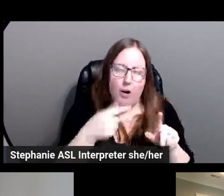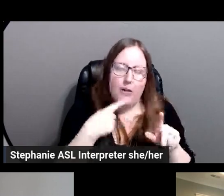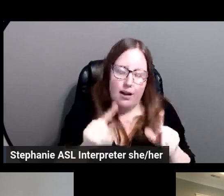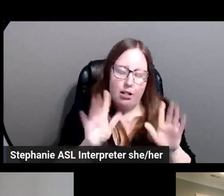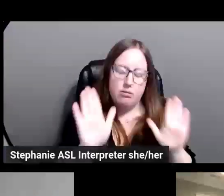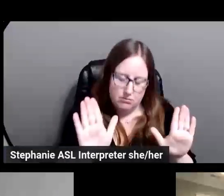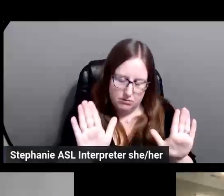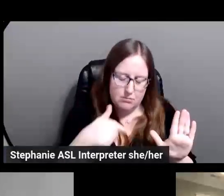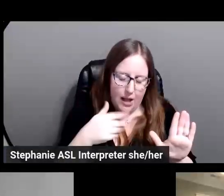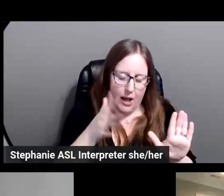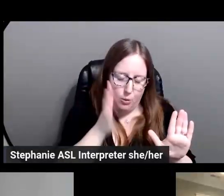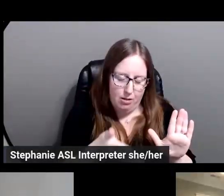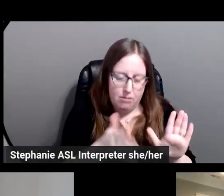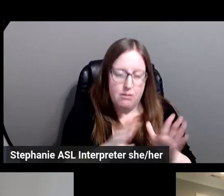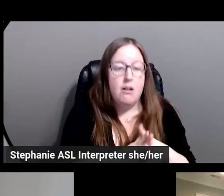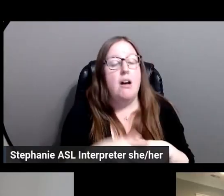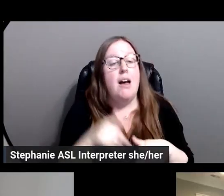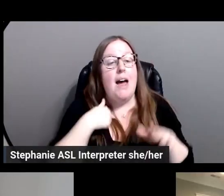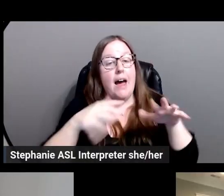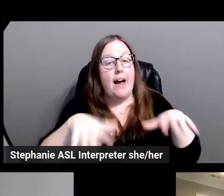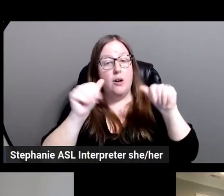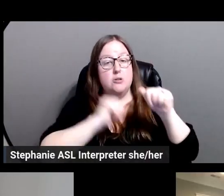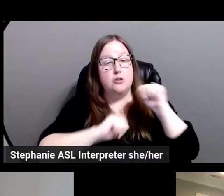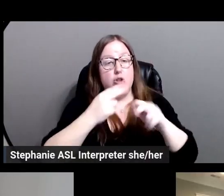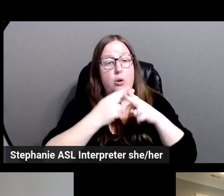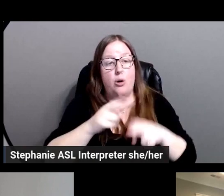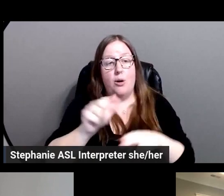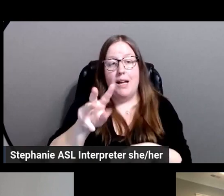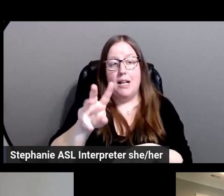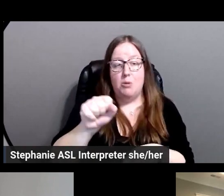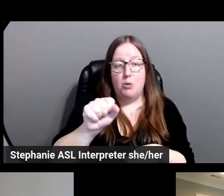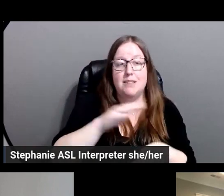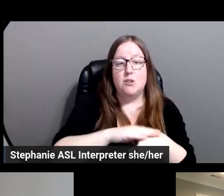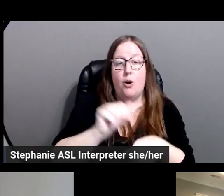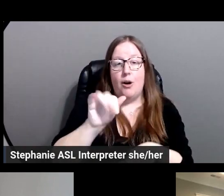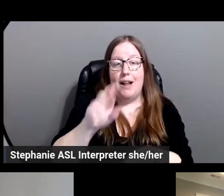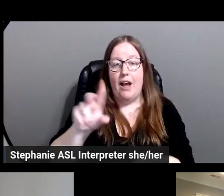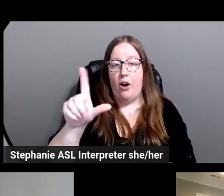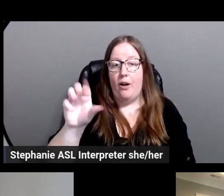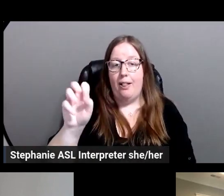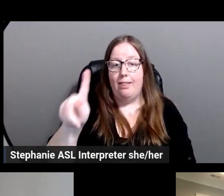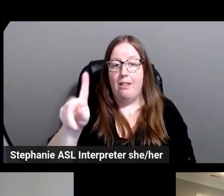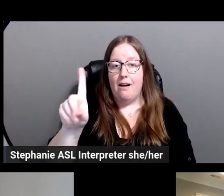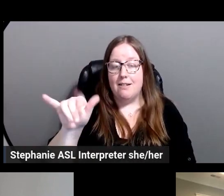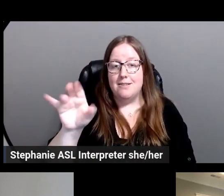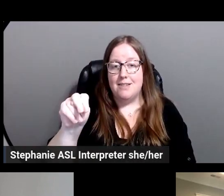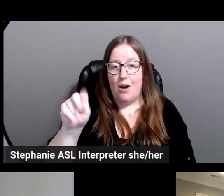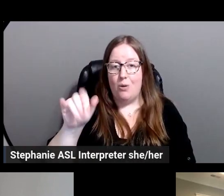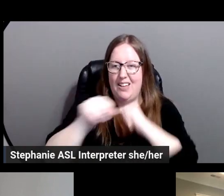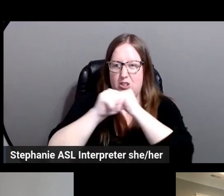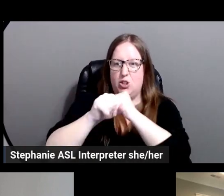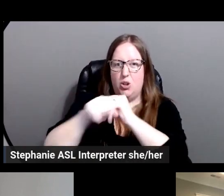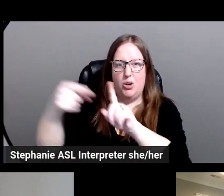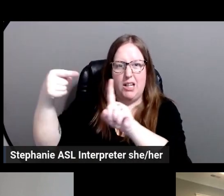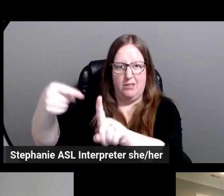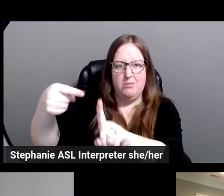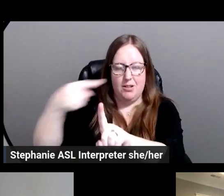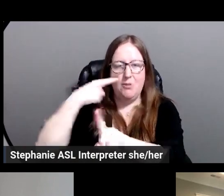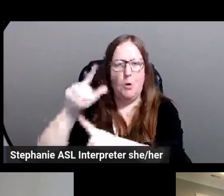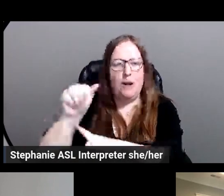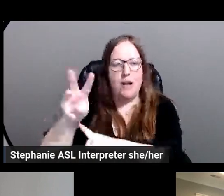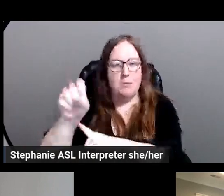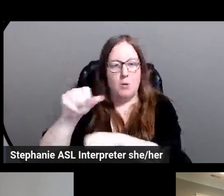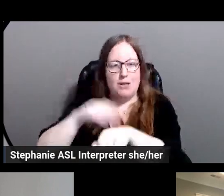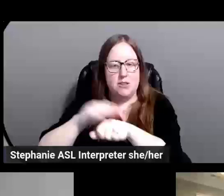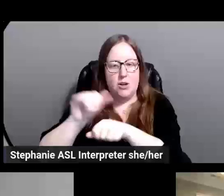nicely. So I host a show called AWS On Air Lockdown, which is a security-focused show for AWS On Air.